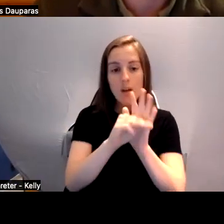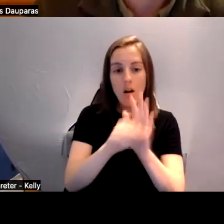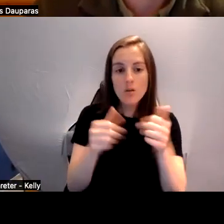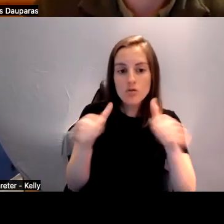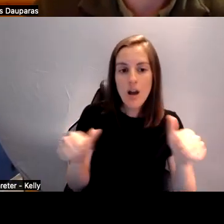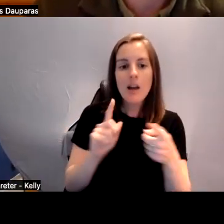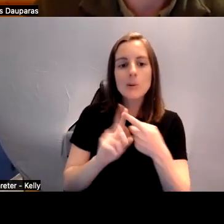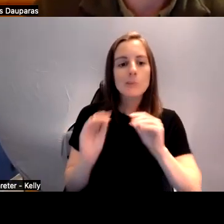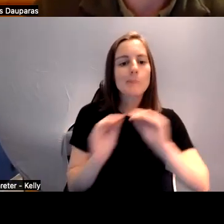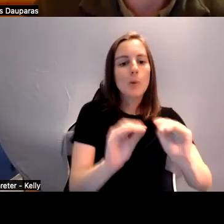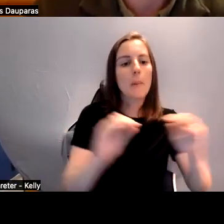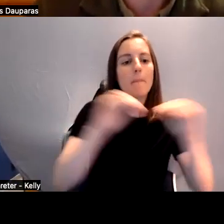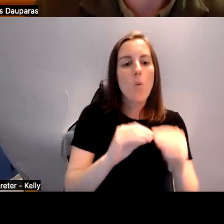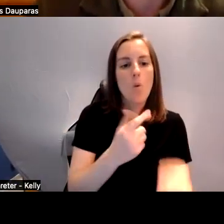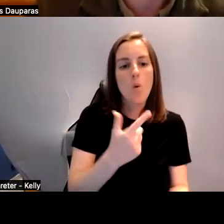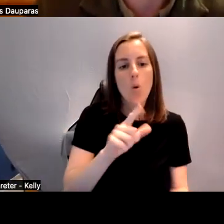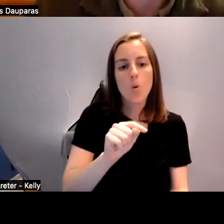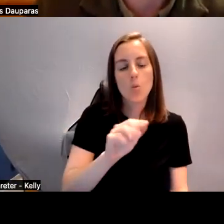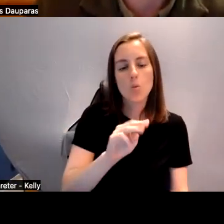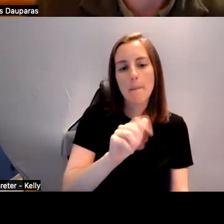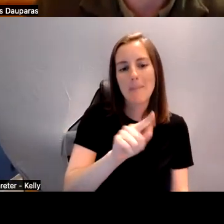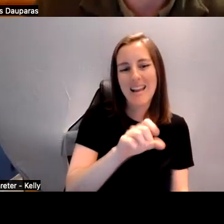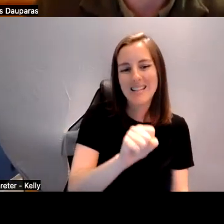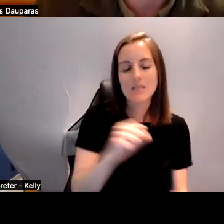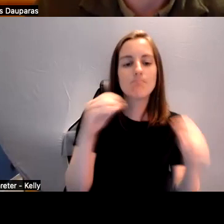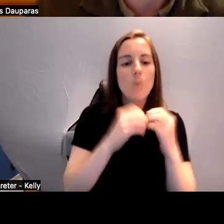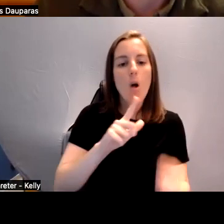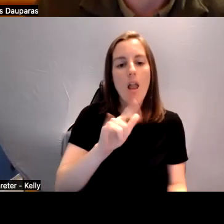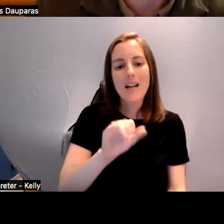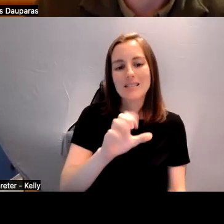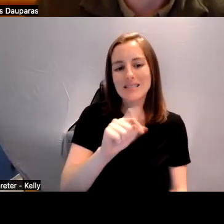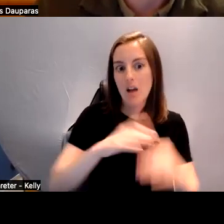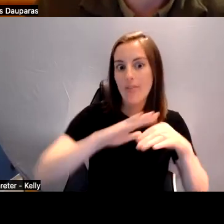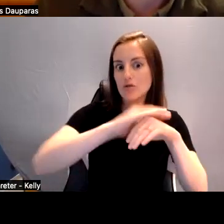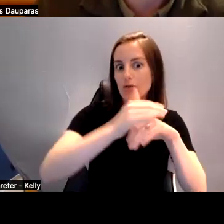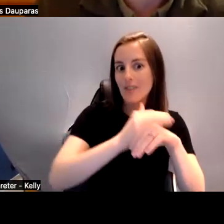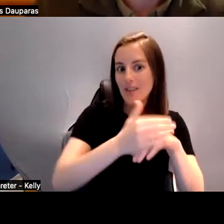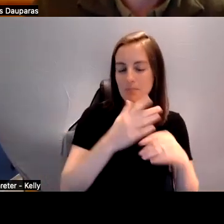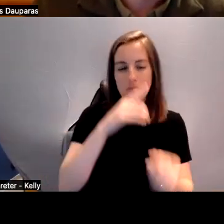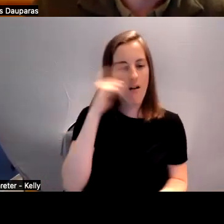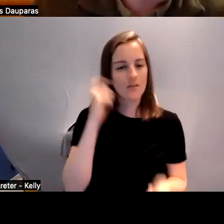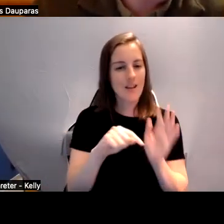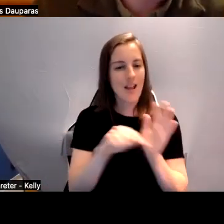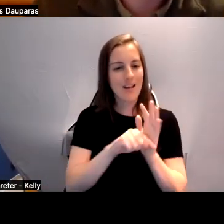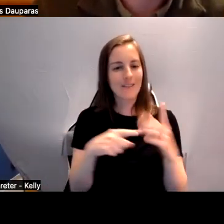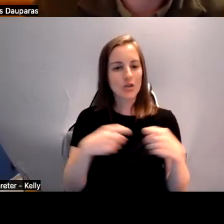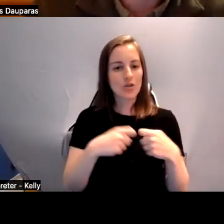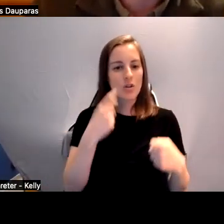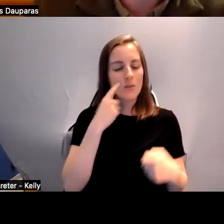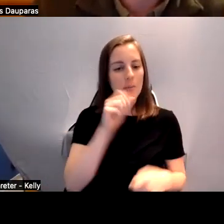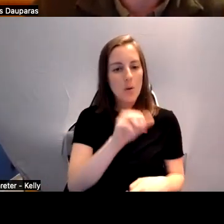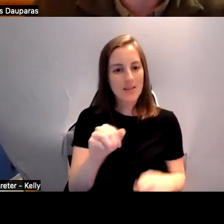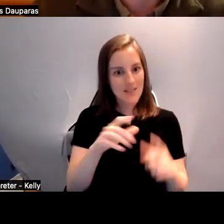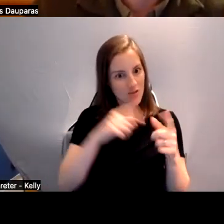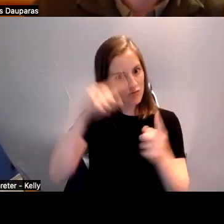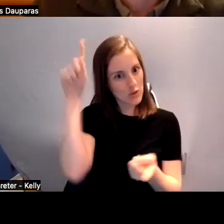more glutamates and lysines on the surface, positively and negatively charged amino acids, and it's reducing polar amino